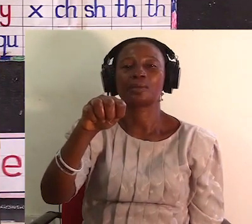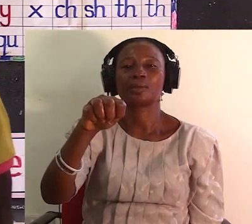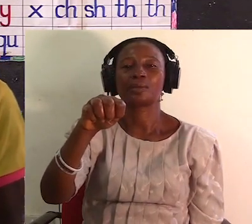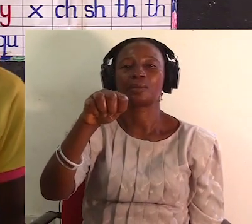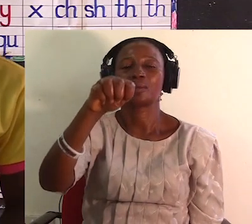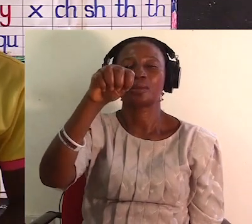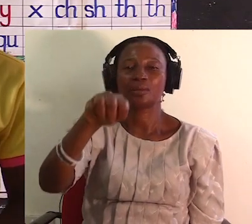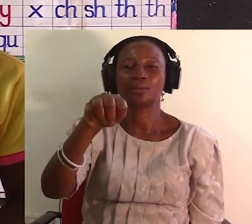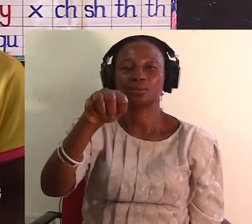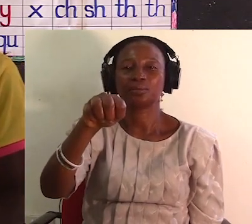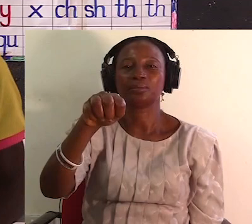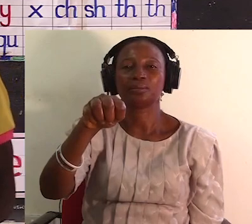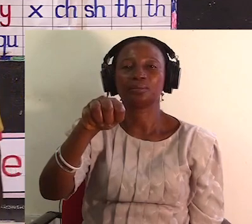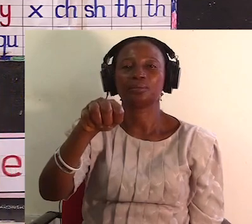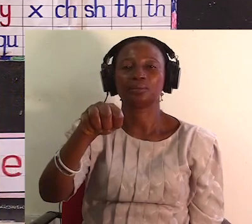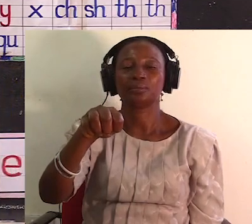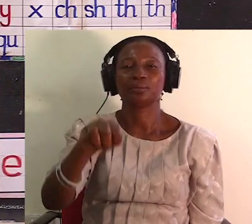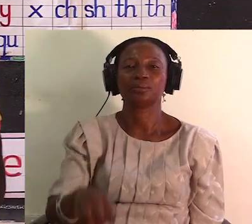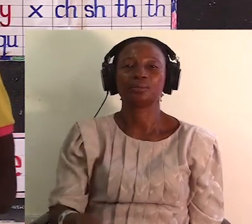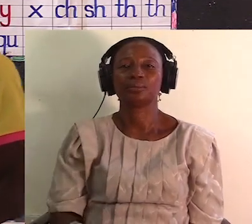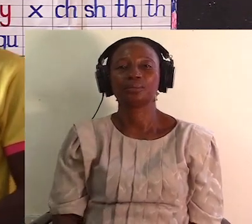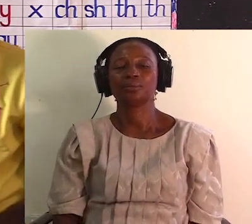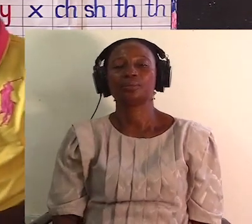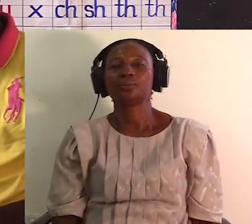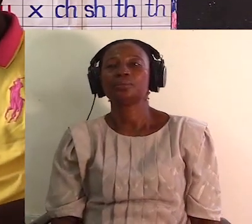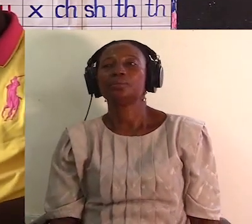The next sound is E.